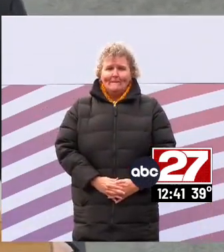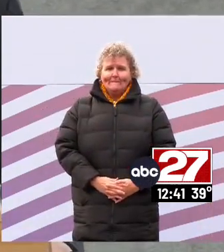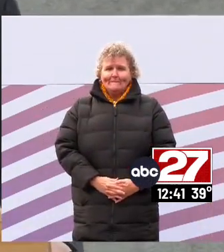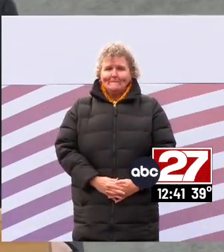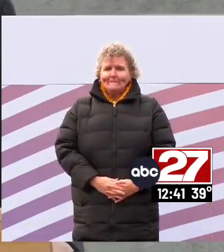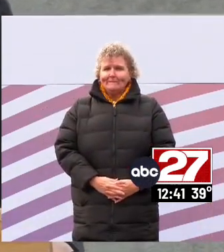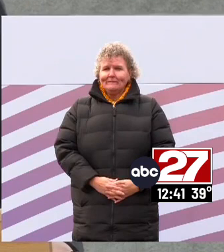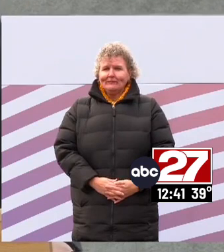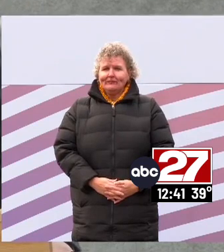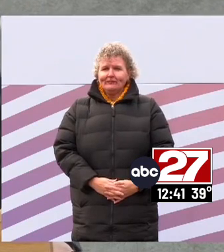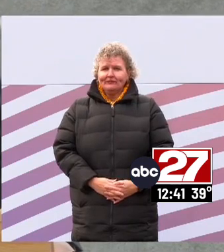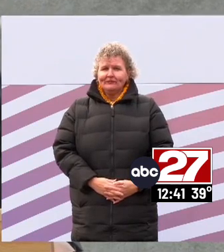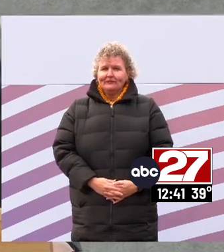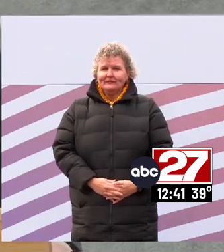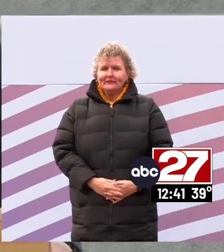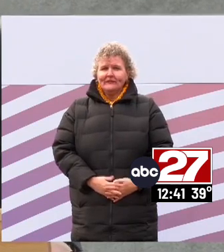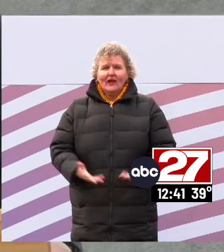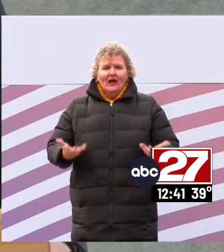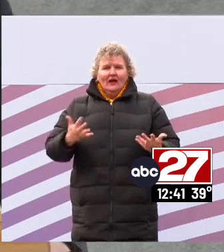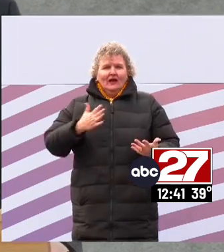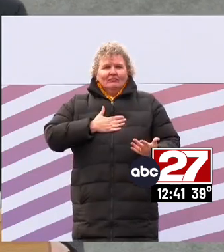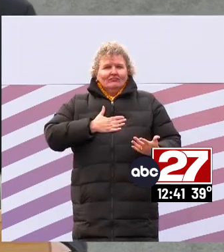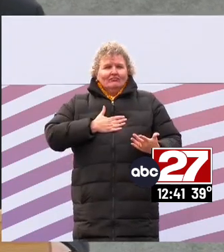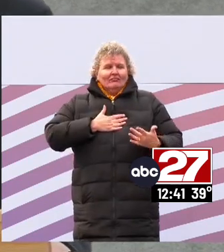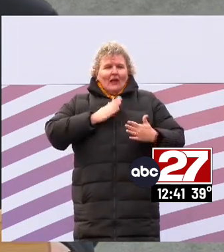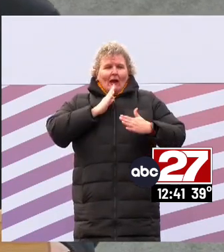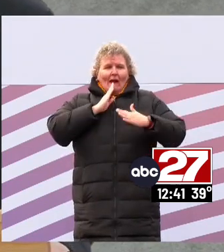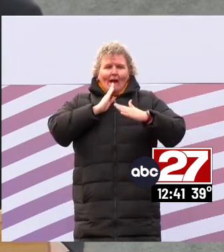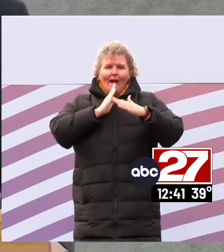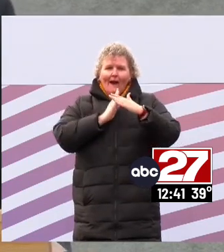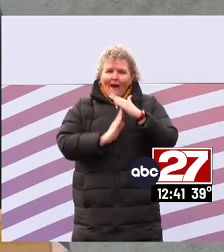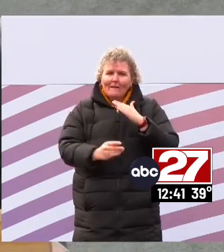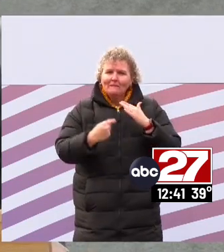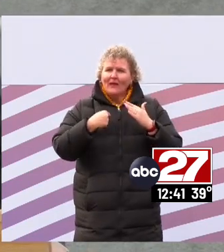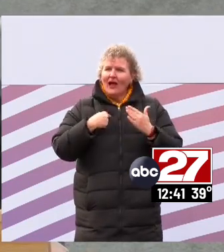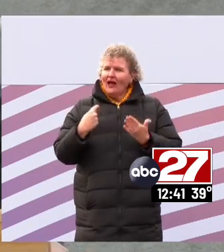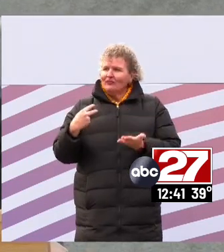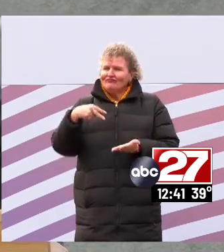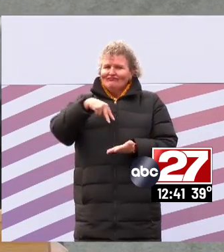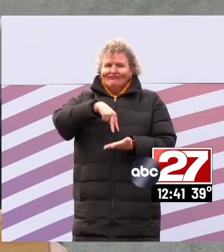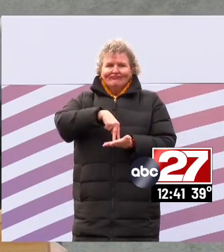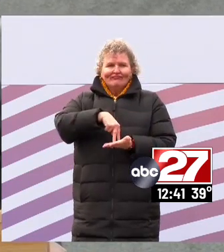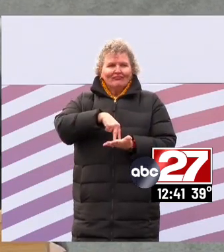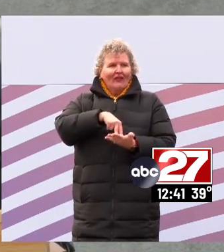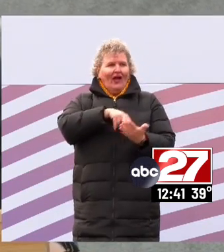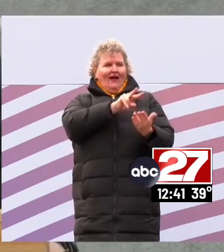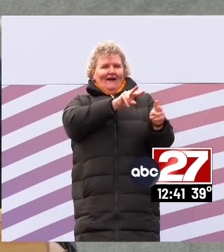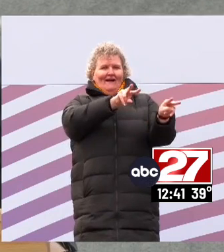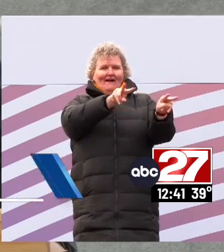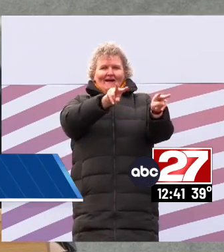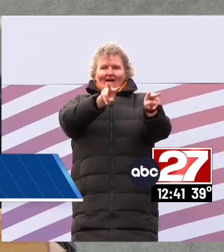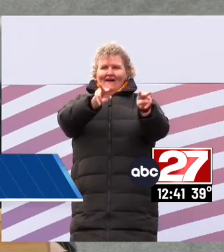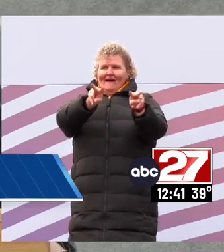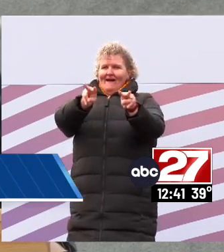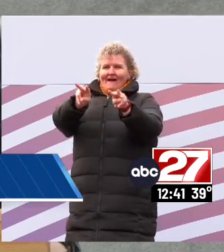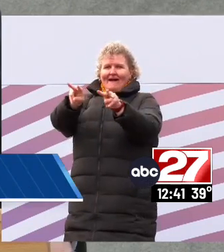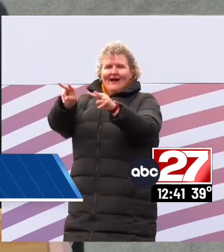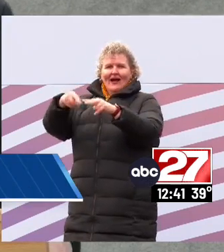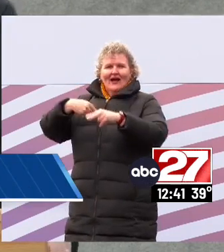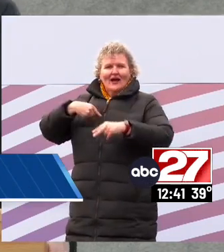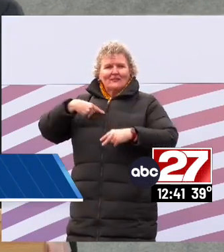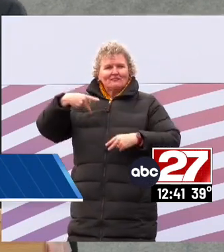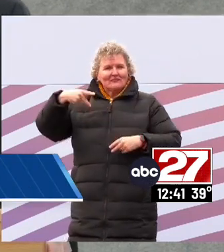I am humbled to stand before you today as Pennsylvania's 48th